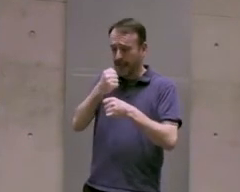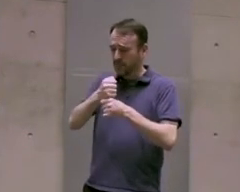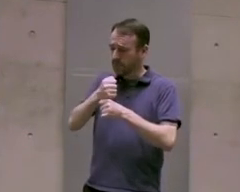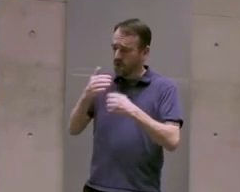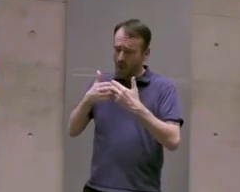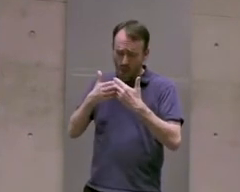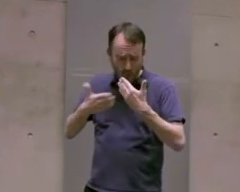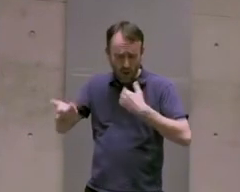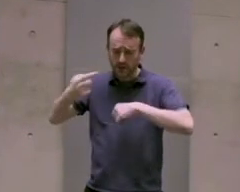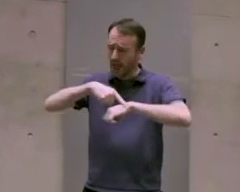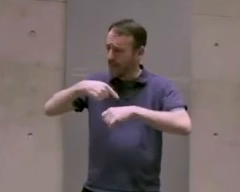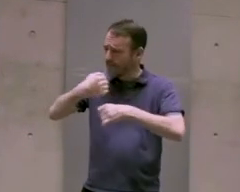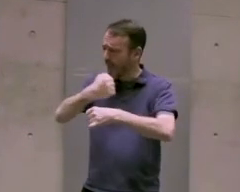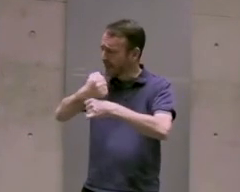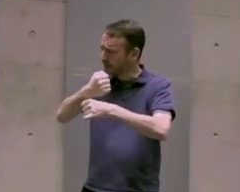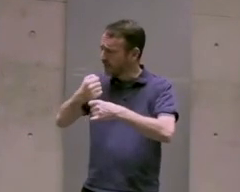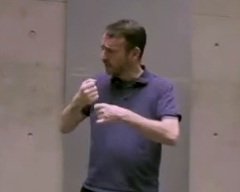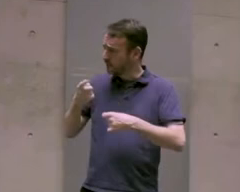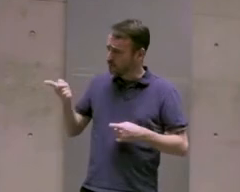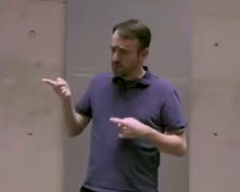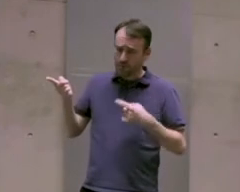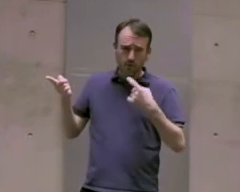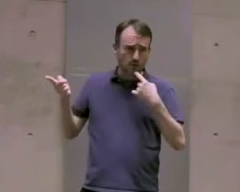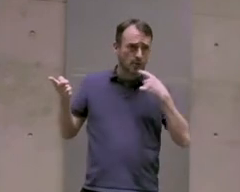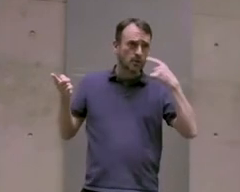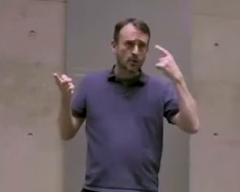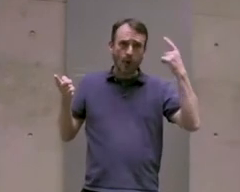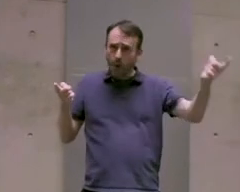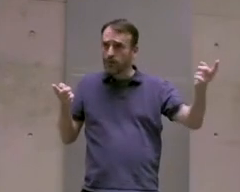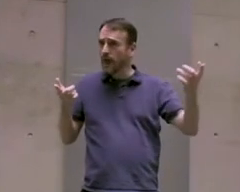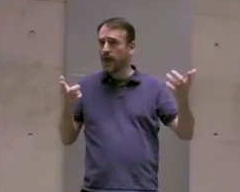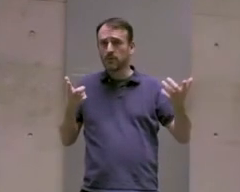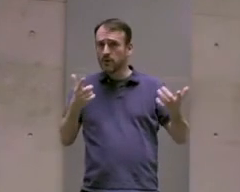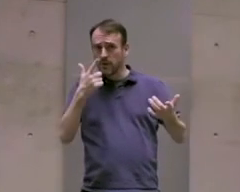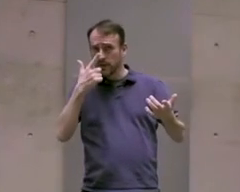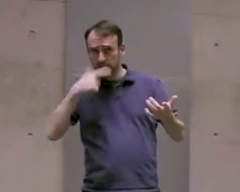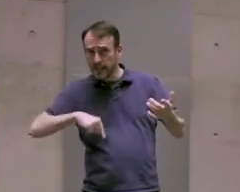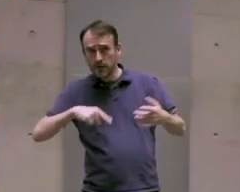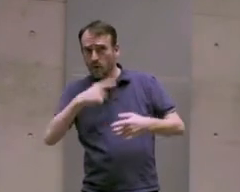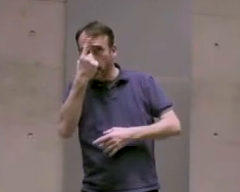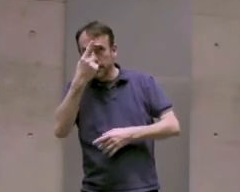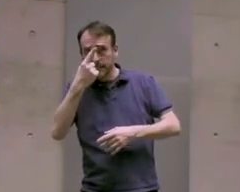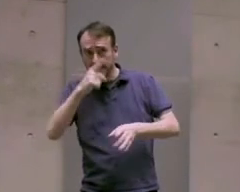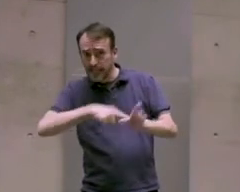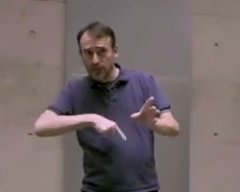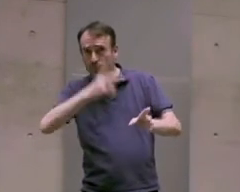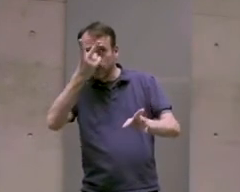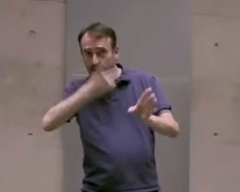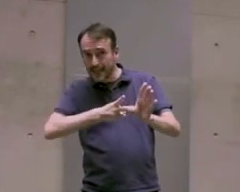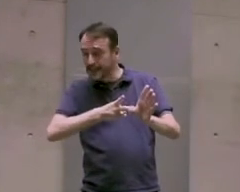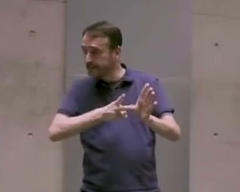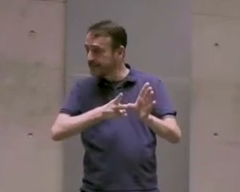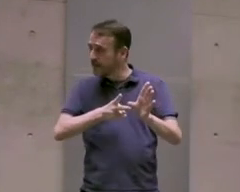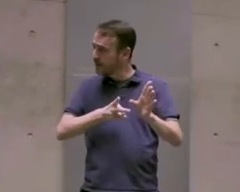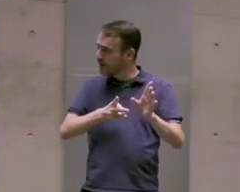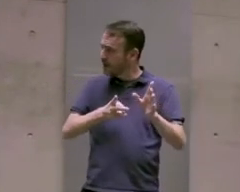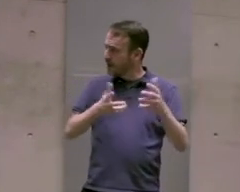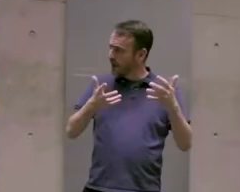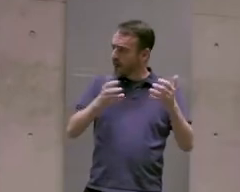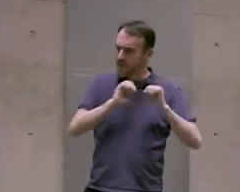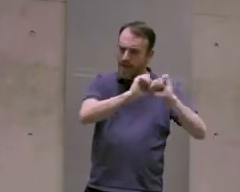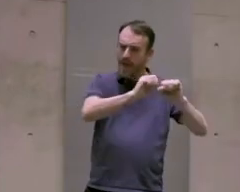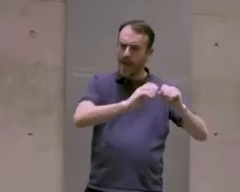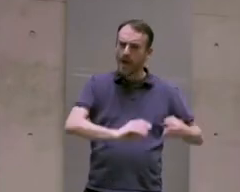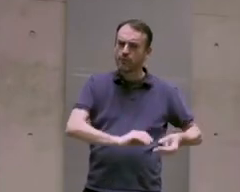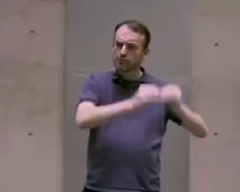And so when you told them game's going to take, I don't know, a year, 2 years to make, how did that exactly fit into their production schedule